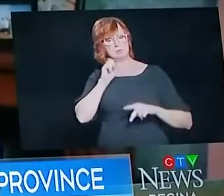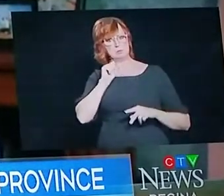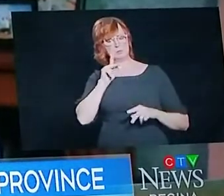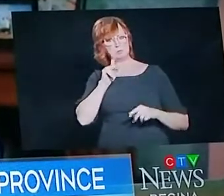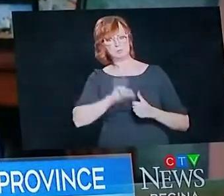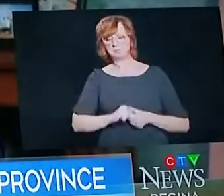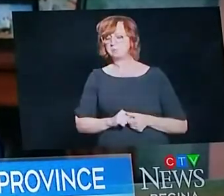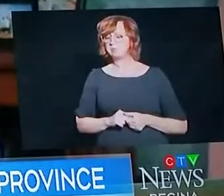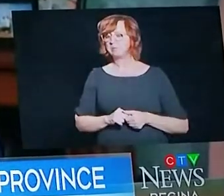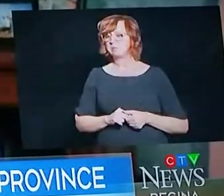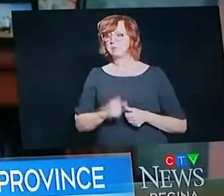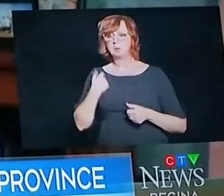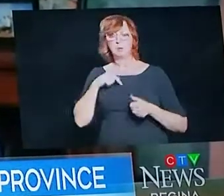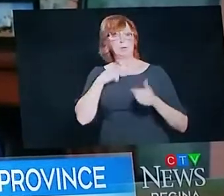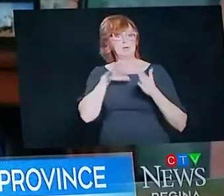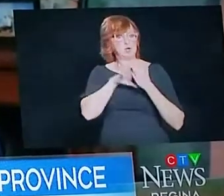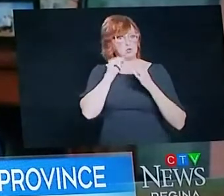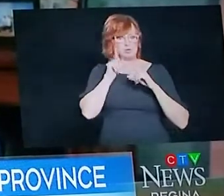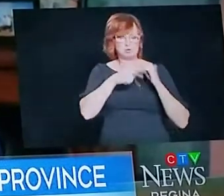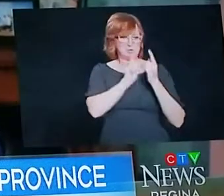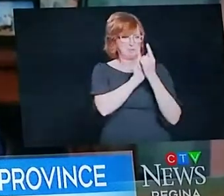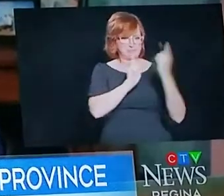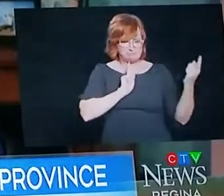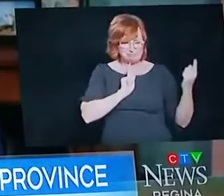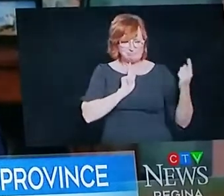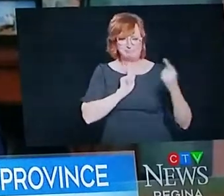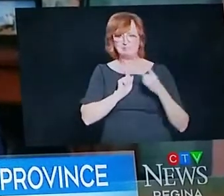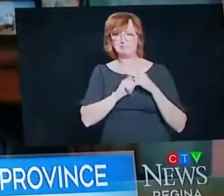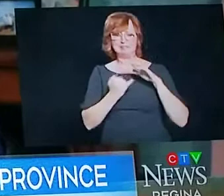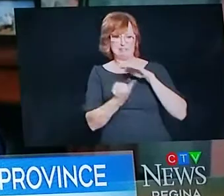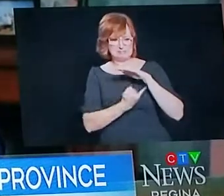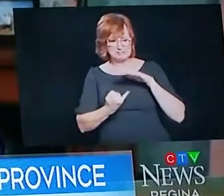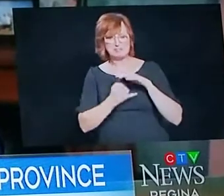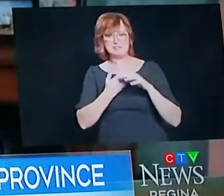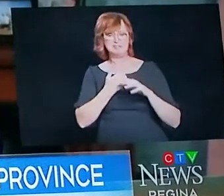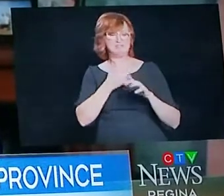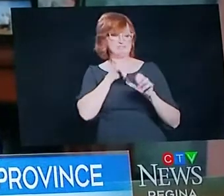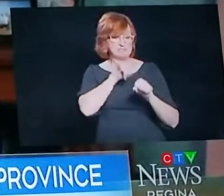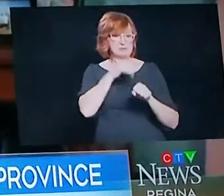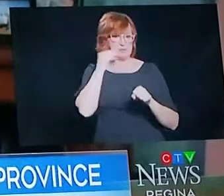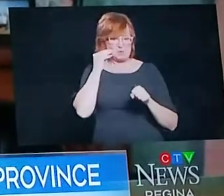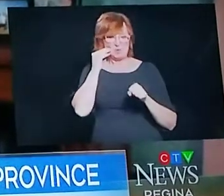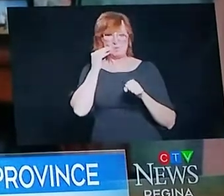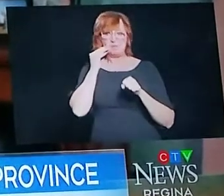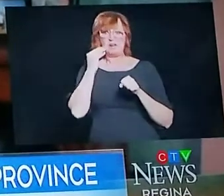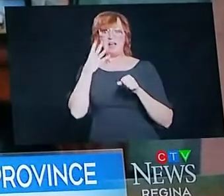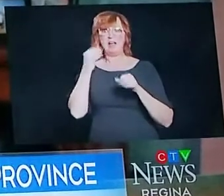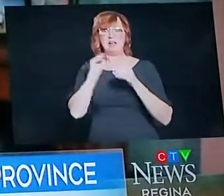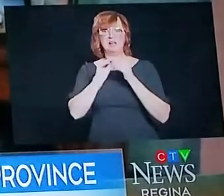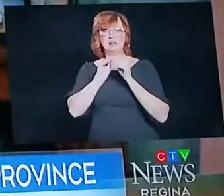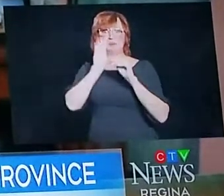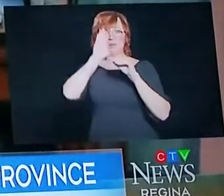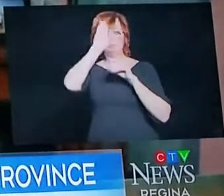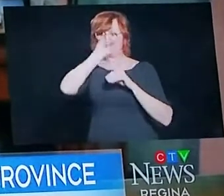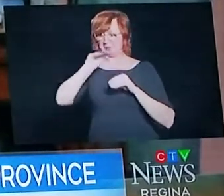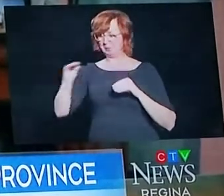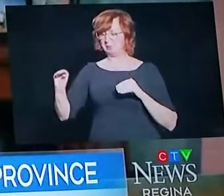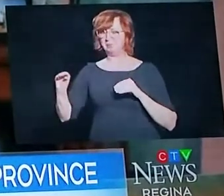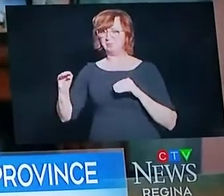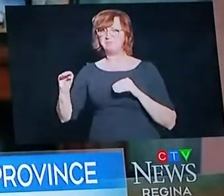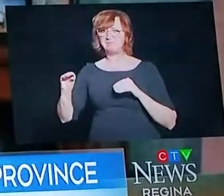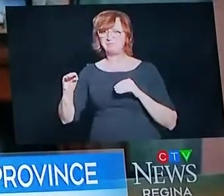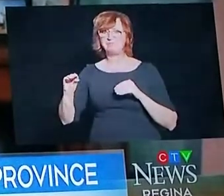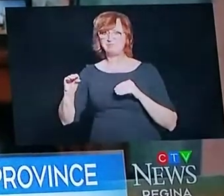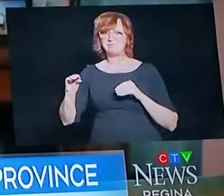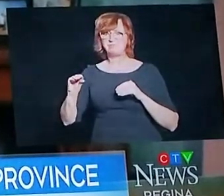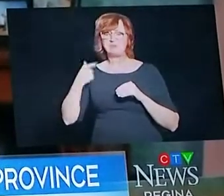self-isolation, and flattening the curve. We learned how to pull together by staying apart. And we did